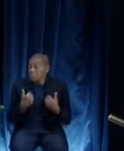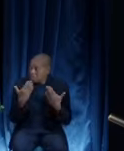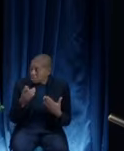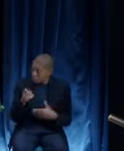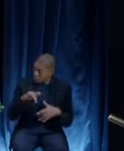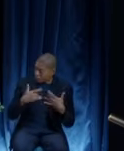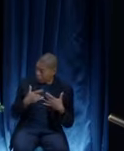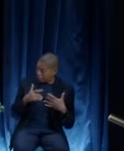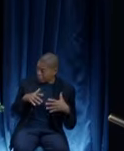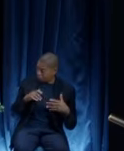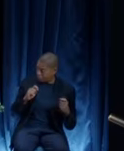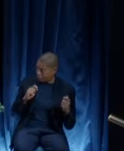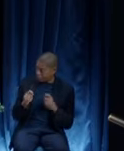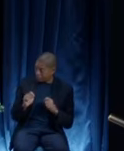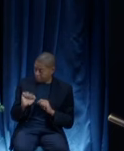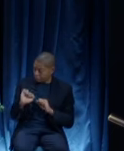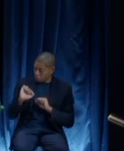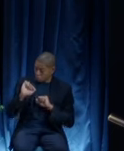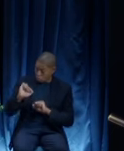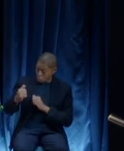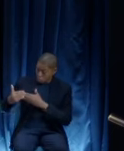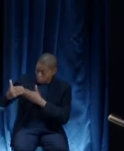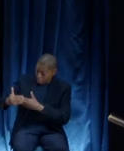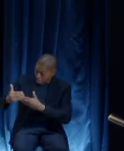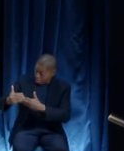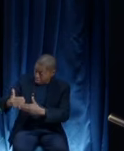feel the shift in your periods?